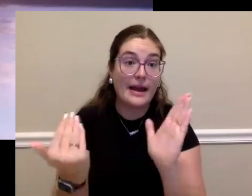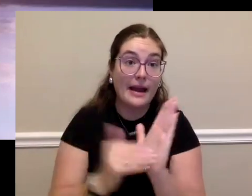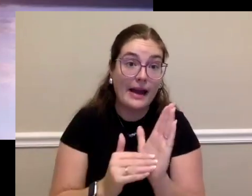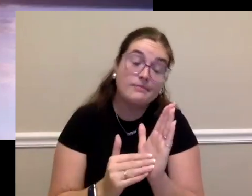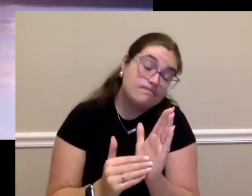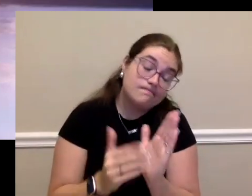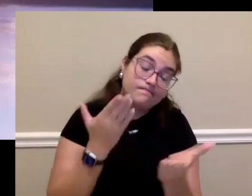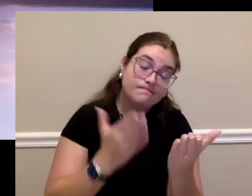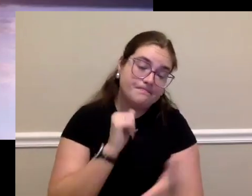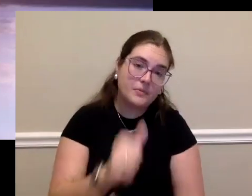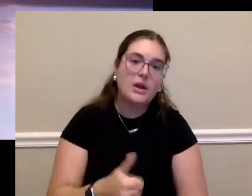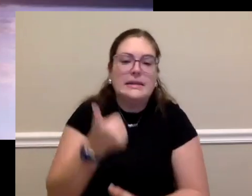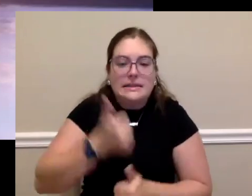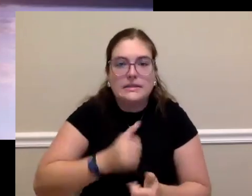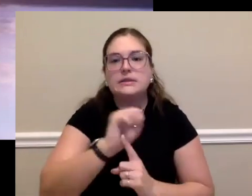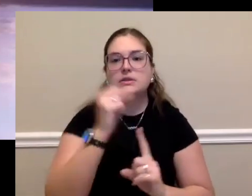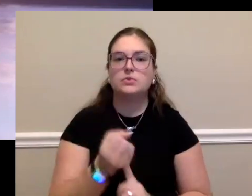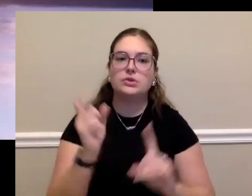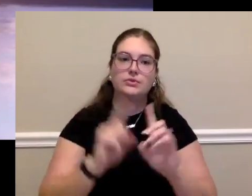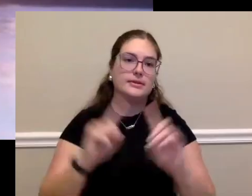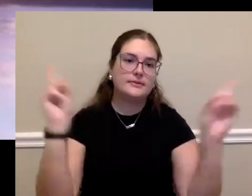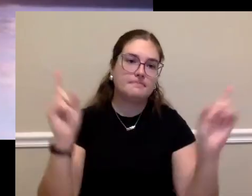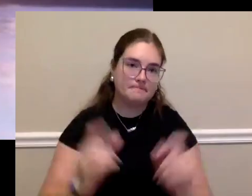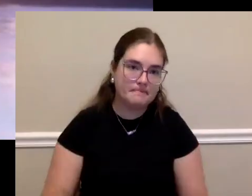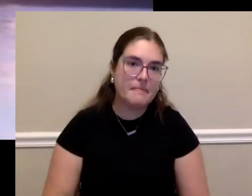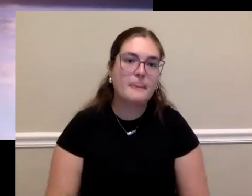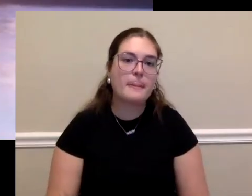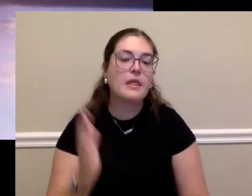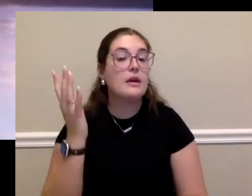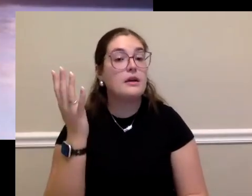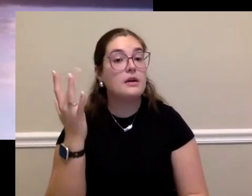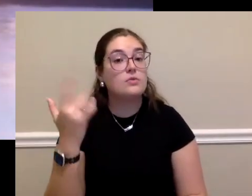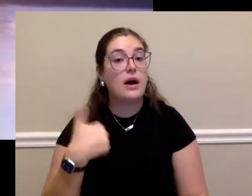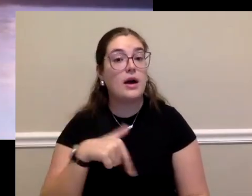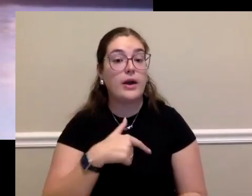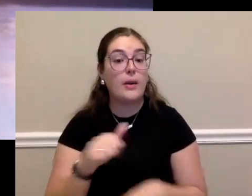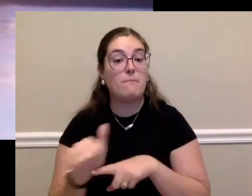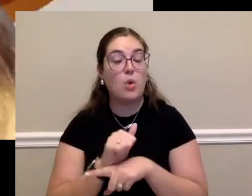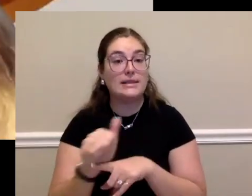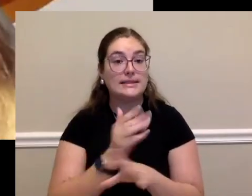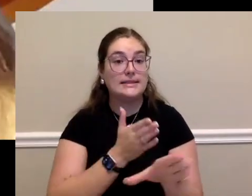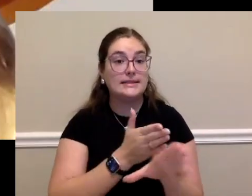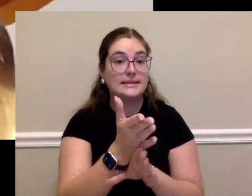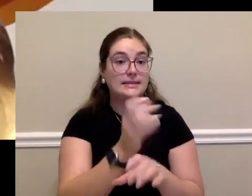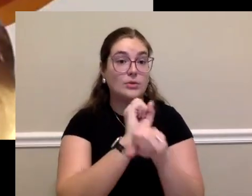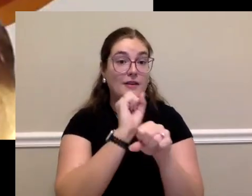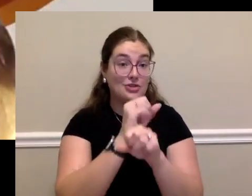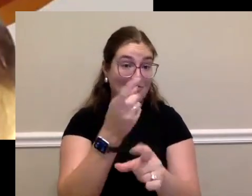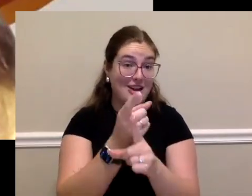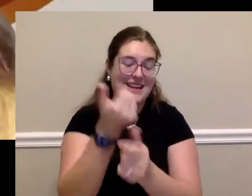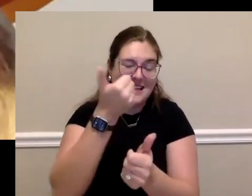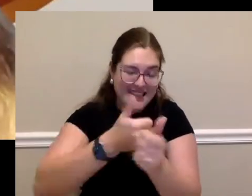right? Because mhm. every situation is different. And that's why we are a practice profession, right? That's Because right. every situation